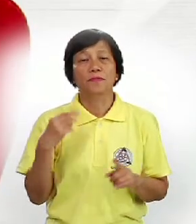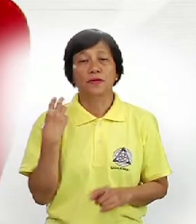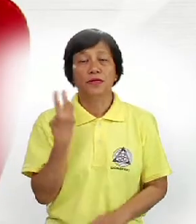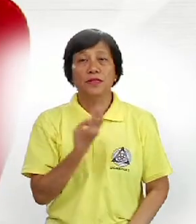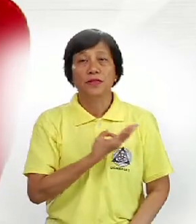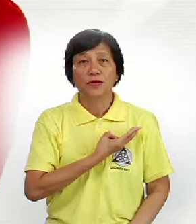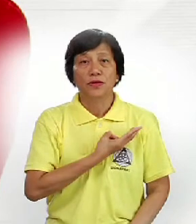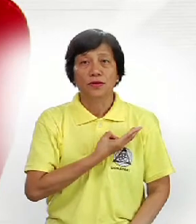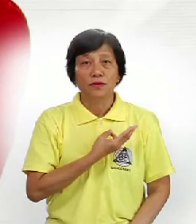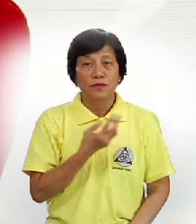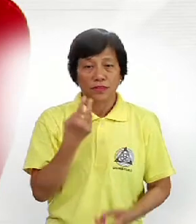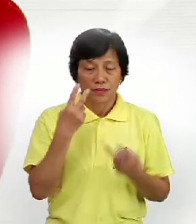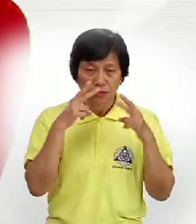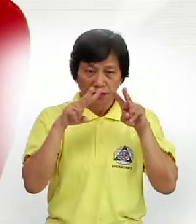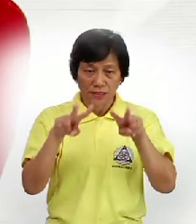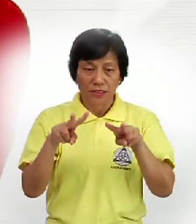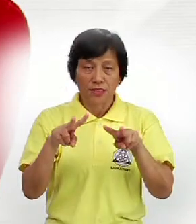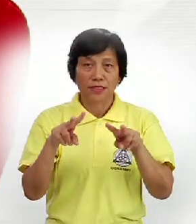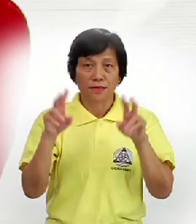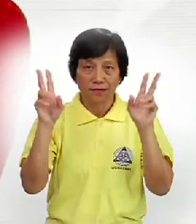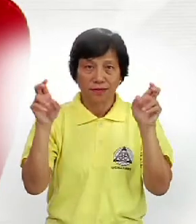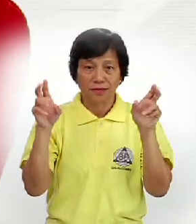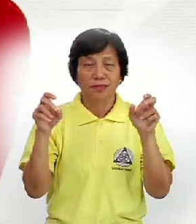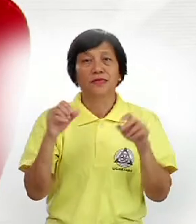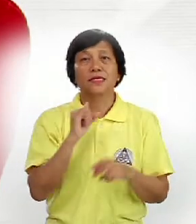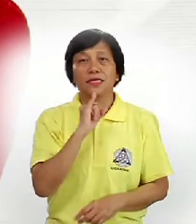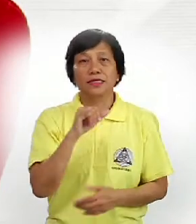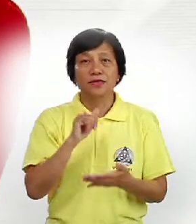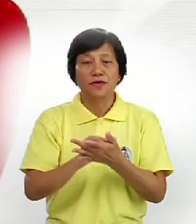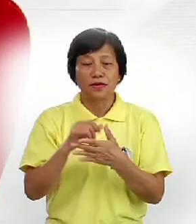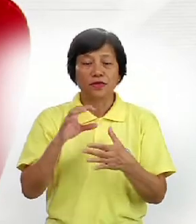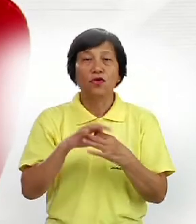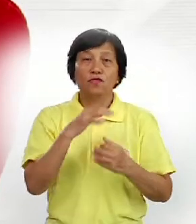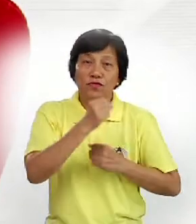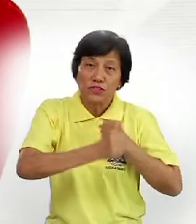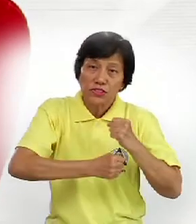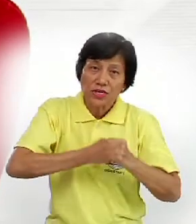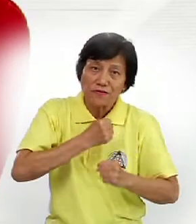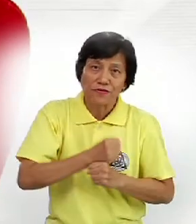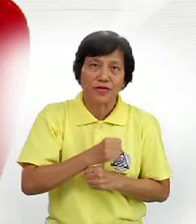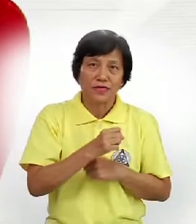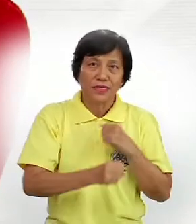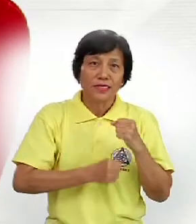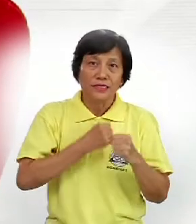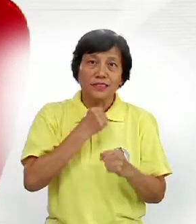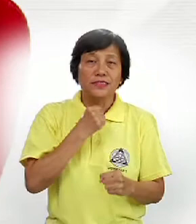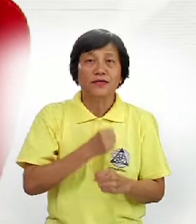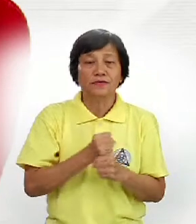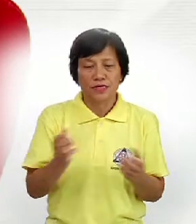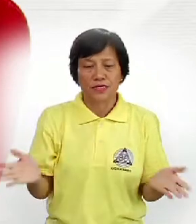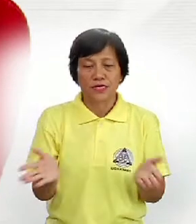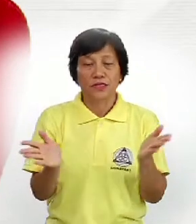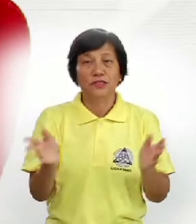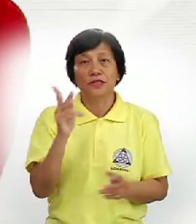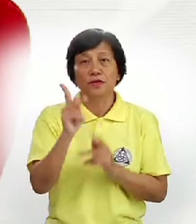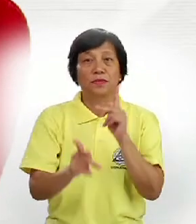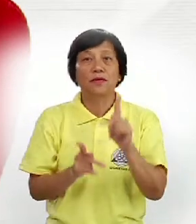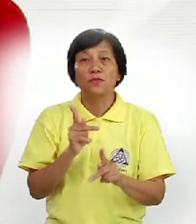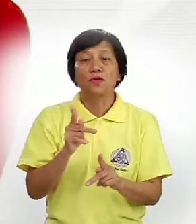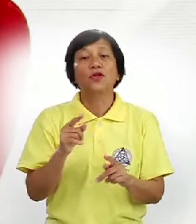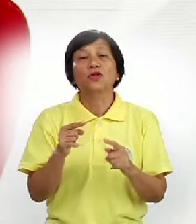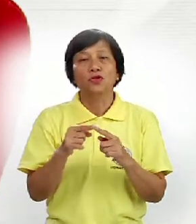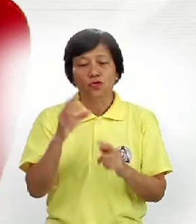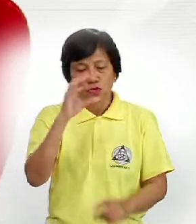the context is that of suffering. Suffering impels a people to seek for